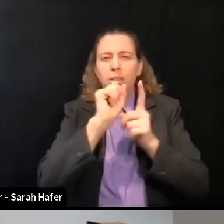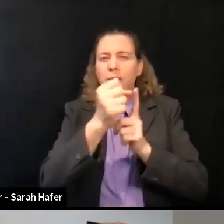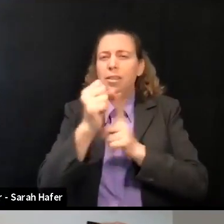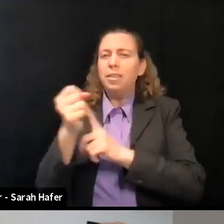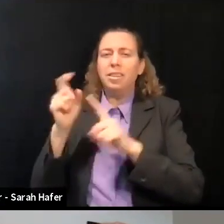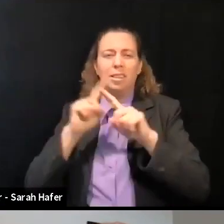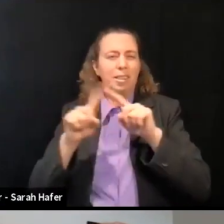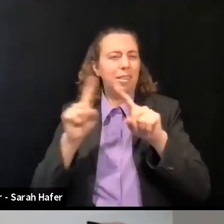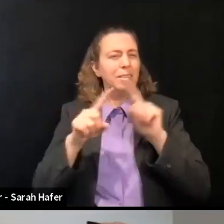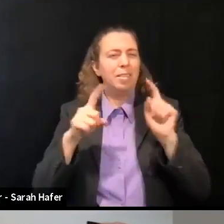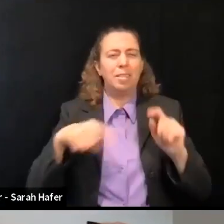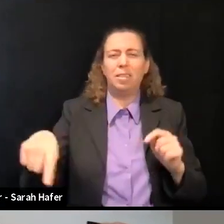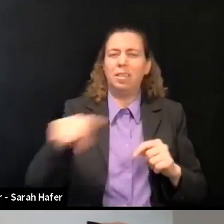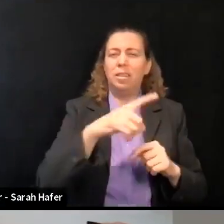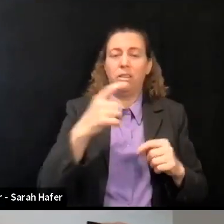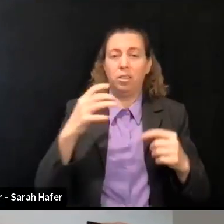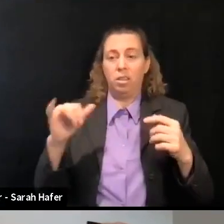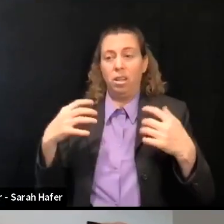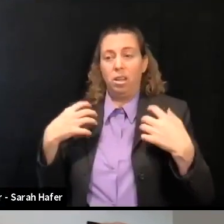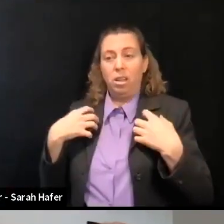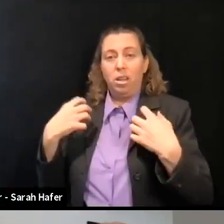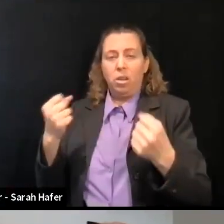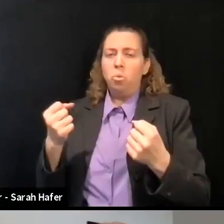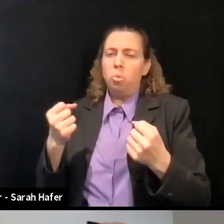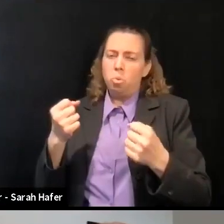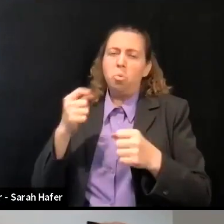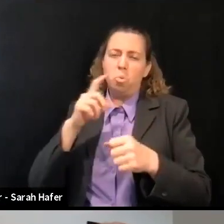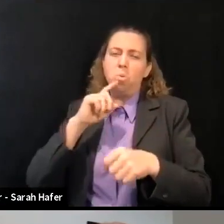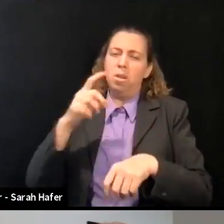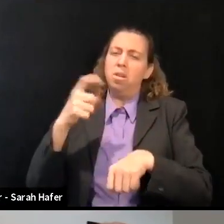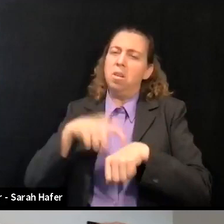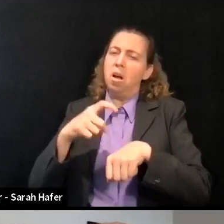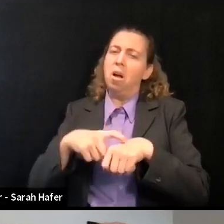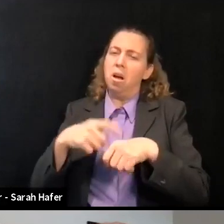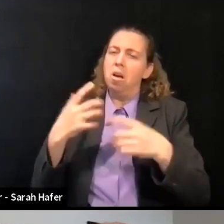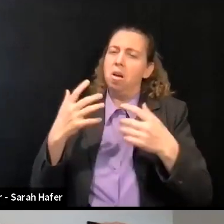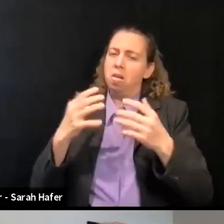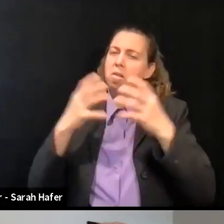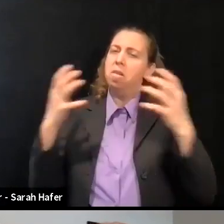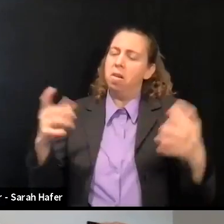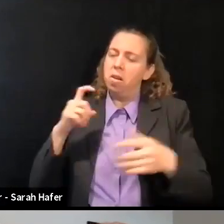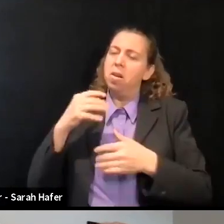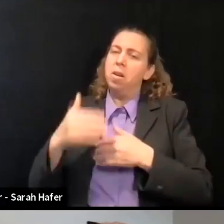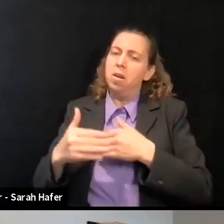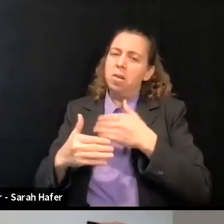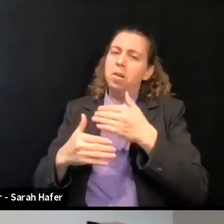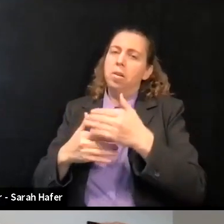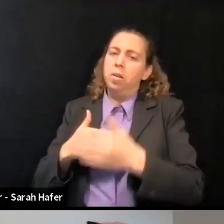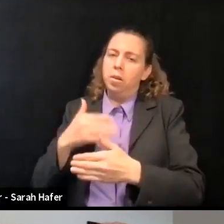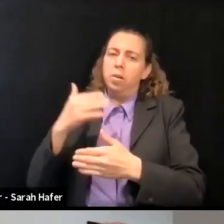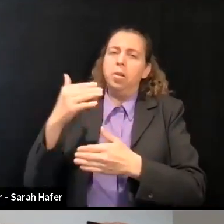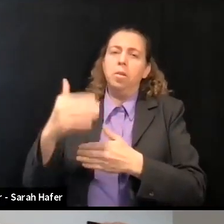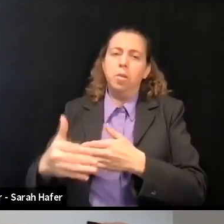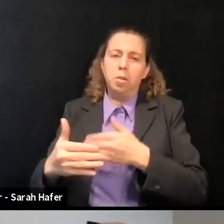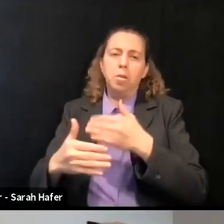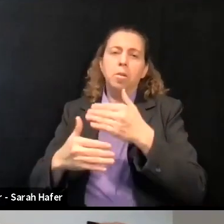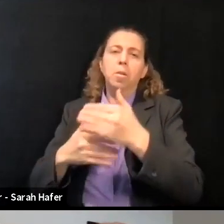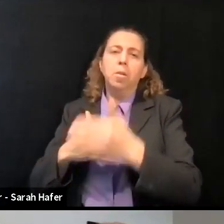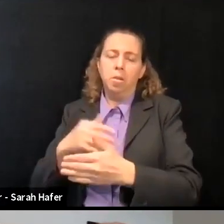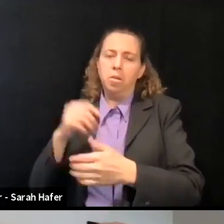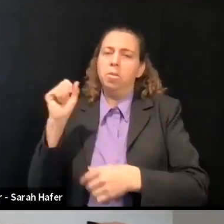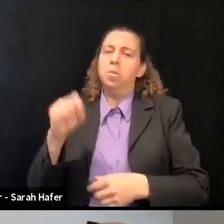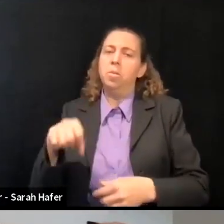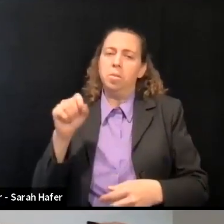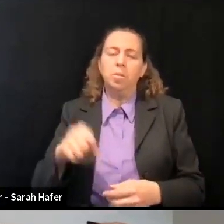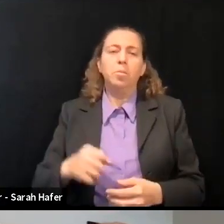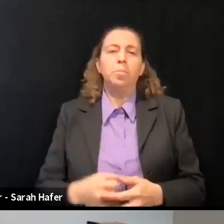that we experience from the pandemic will take time to heal, but we hope to offer some recommendations to cope